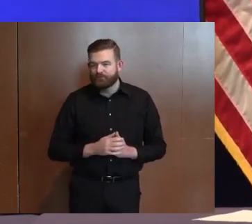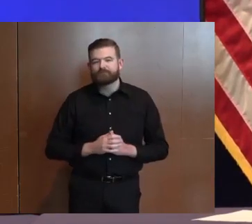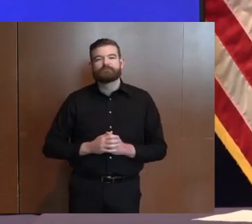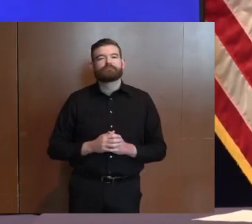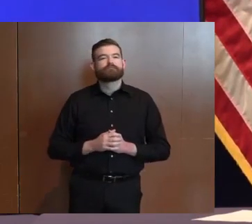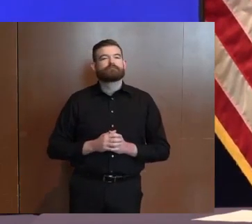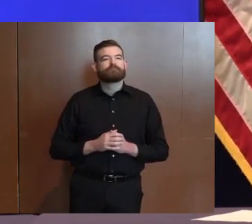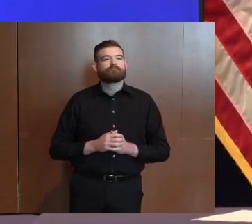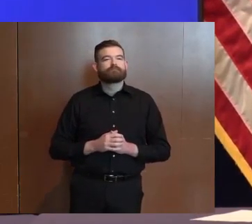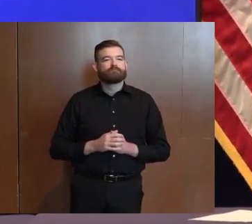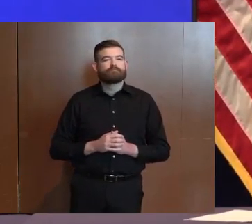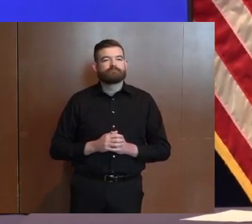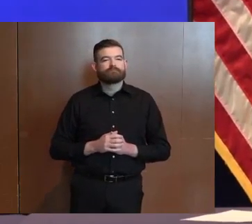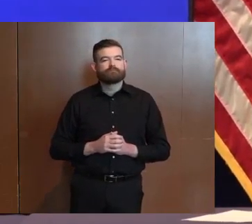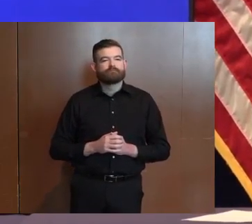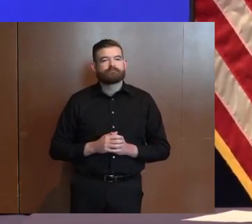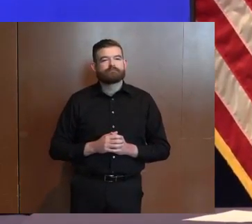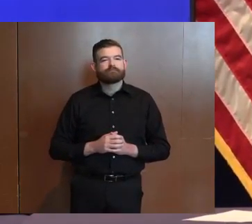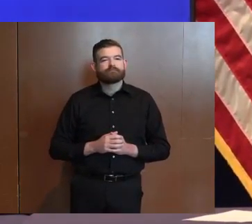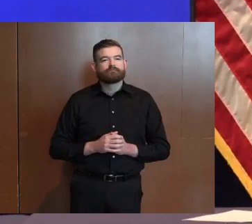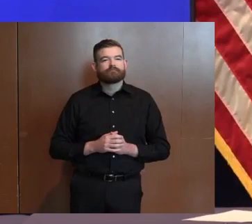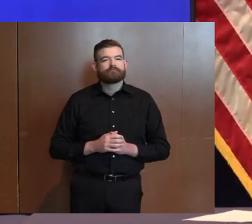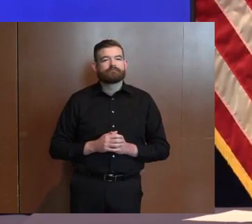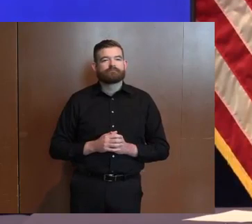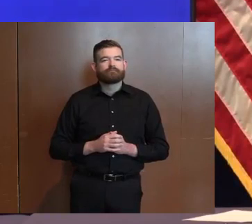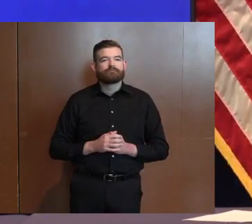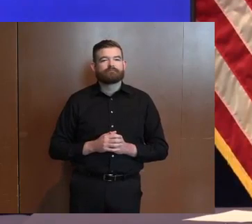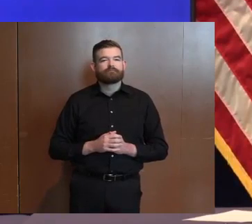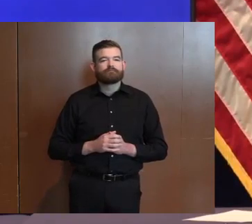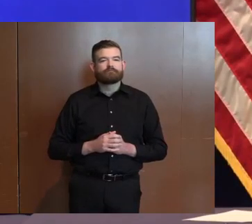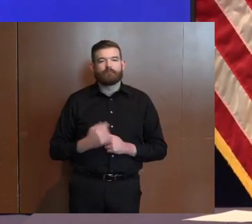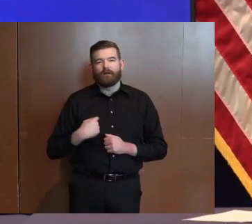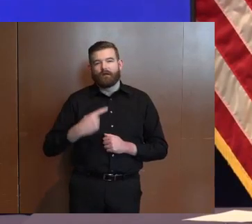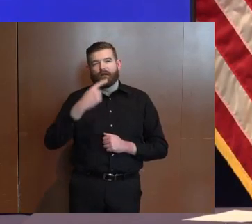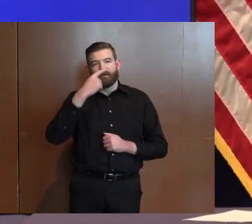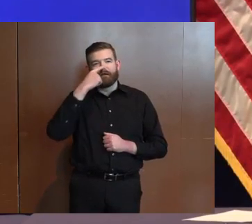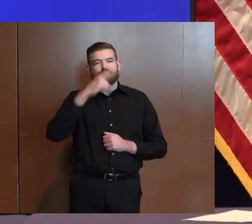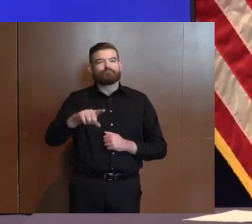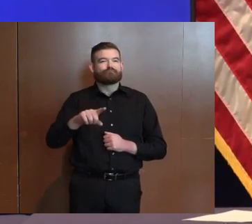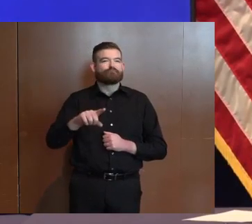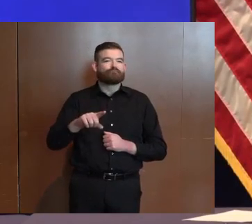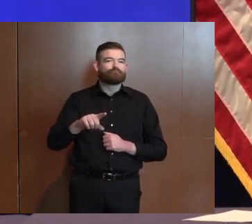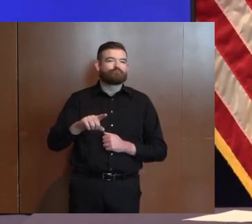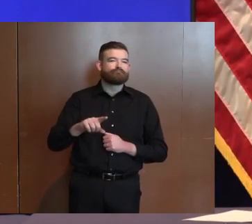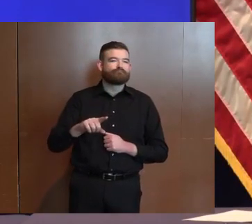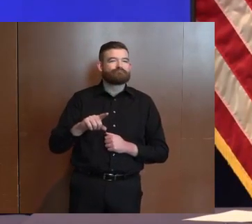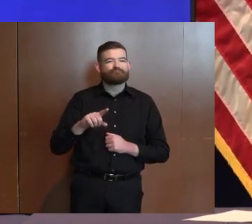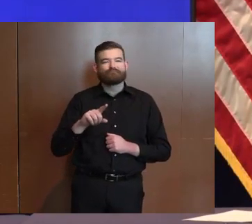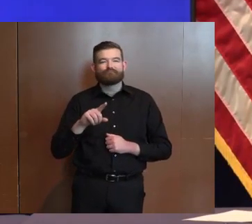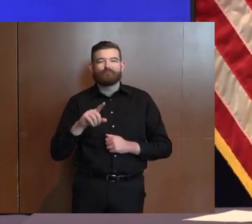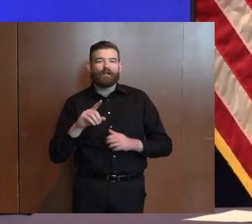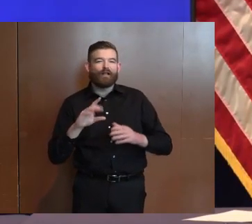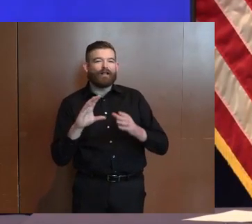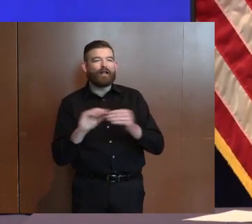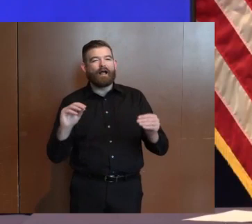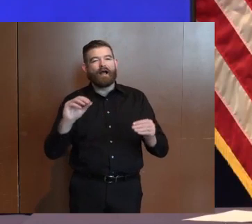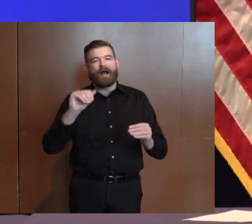I would love nothing more than to sit here and say April Fools and that everything would be back the way it was.